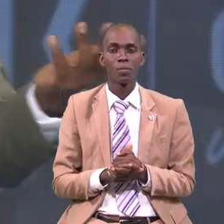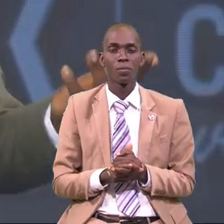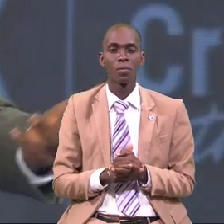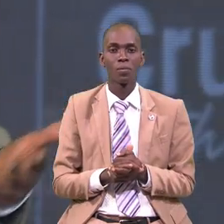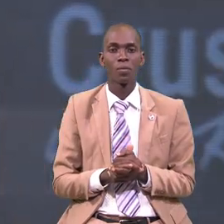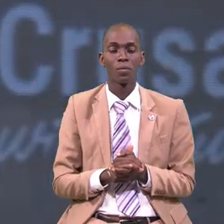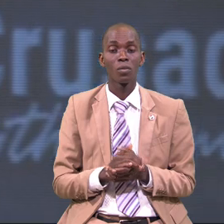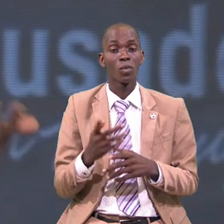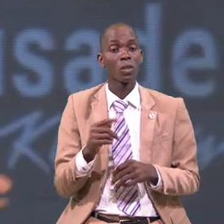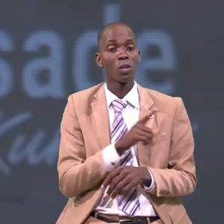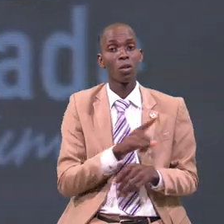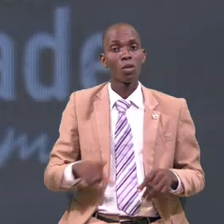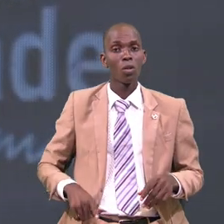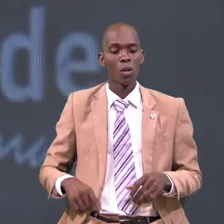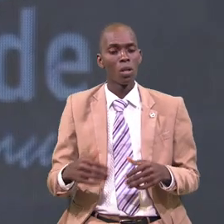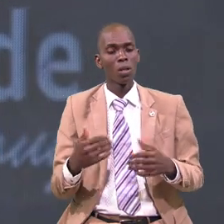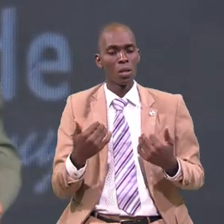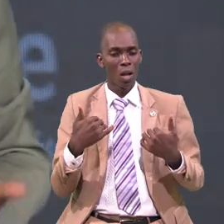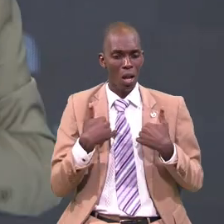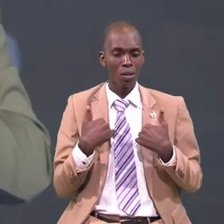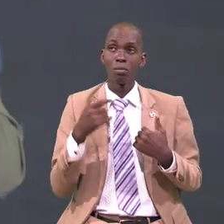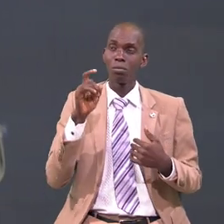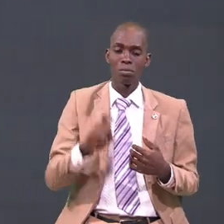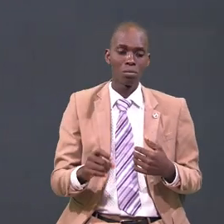The Lord has to take the guilt away.